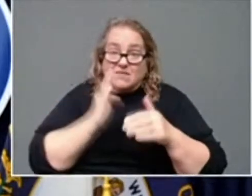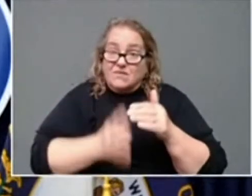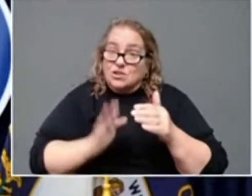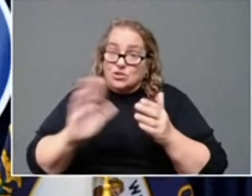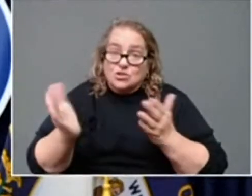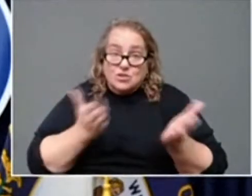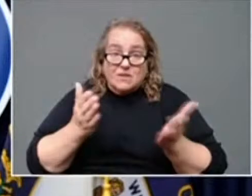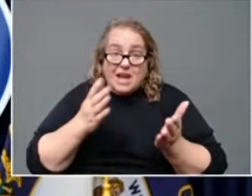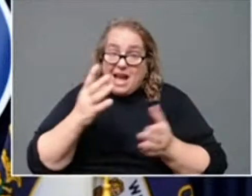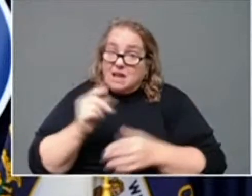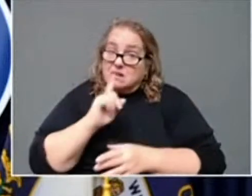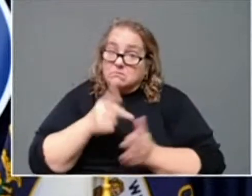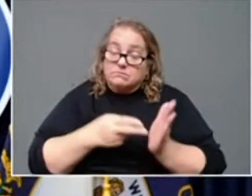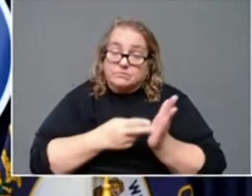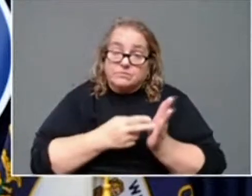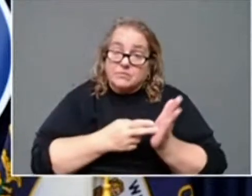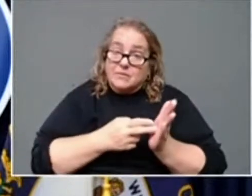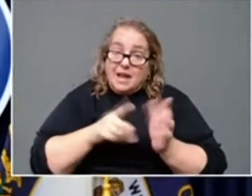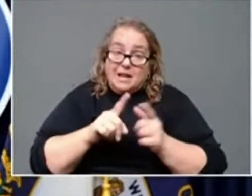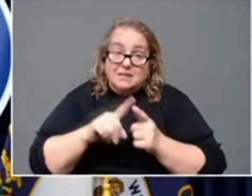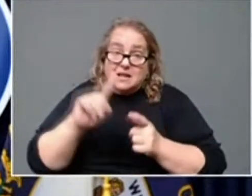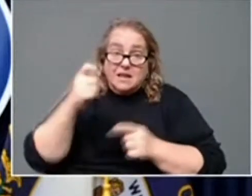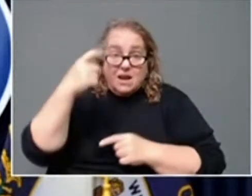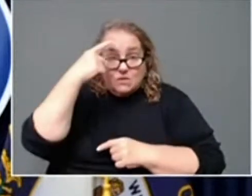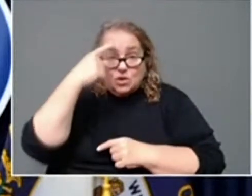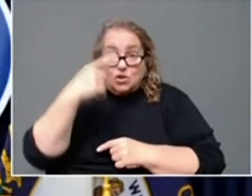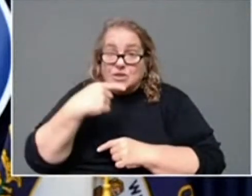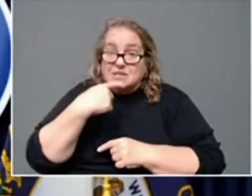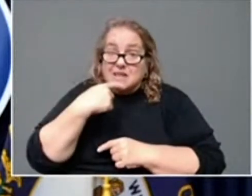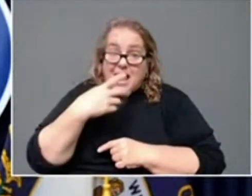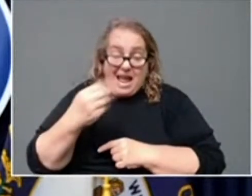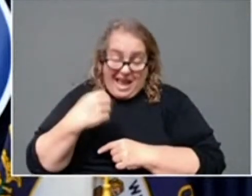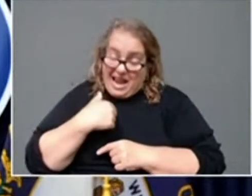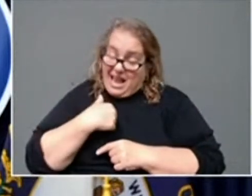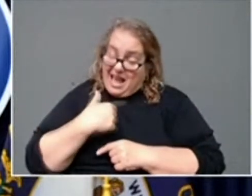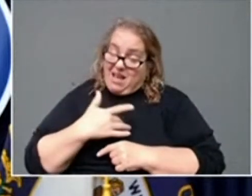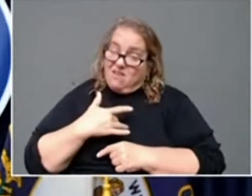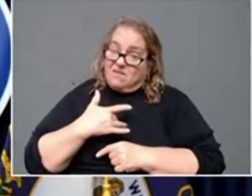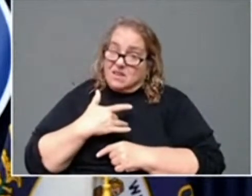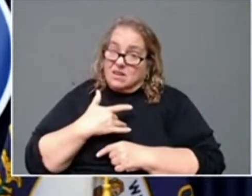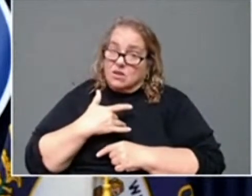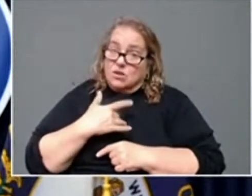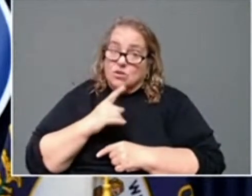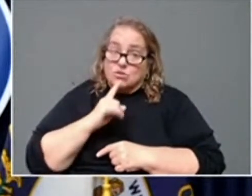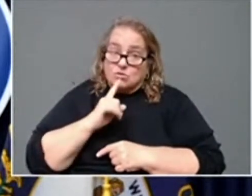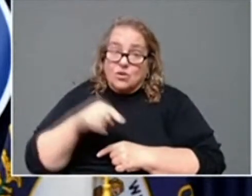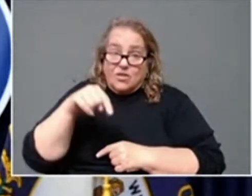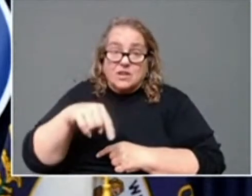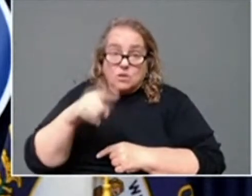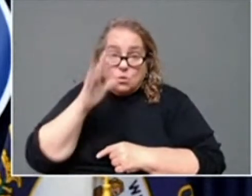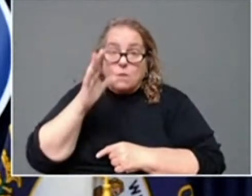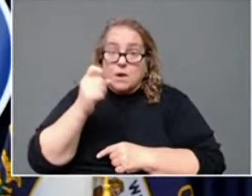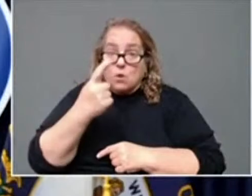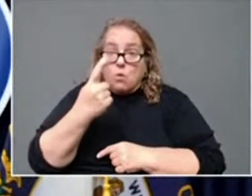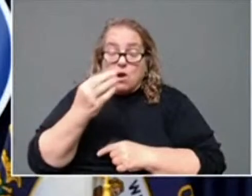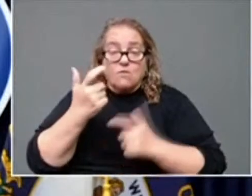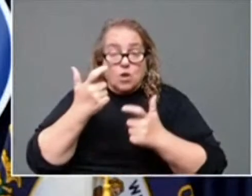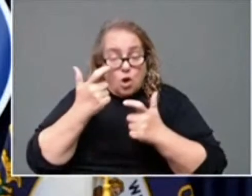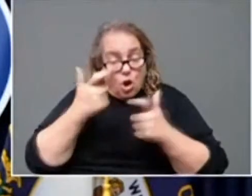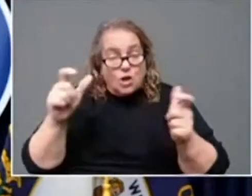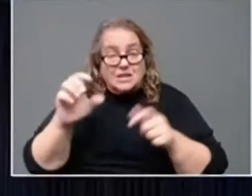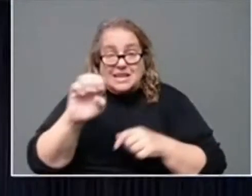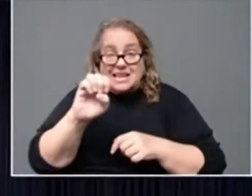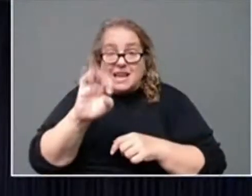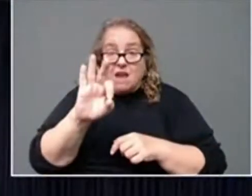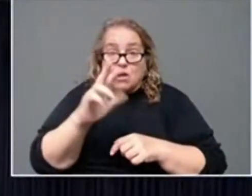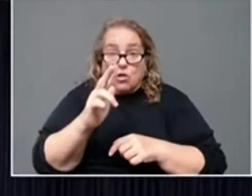previously, and I'm in belief of this construct, this will be one of the large ones. An EF3 is bad.